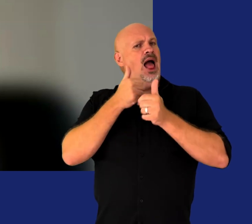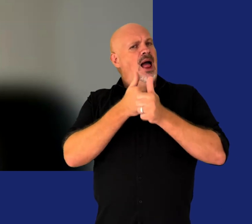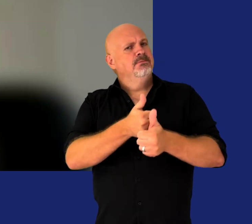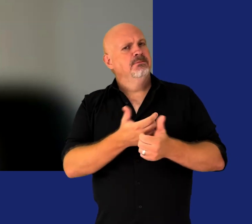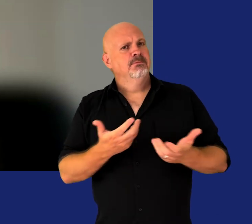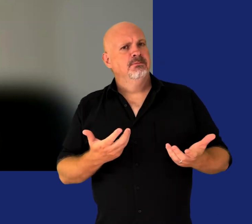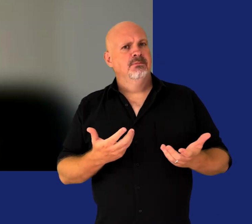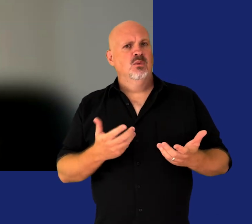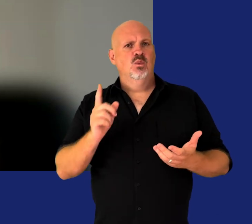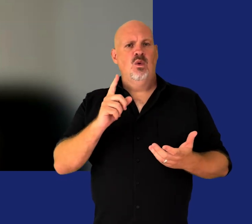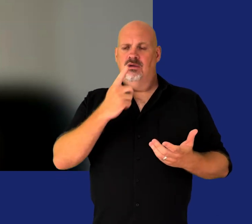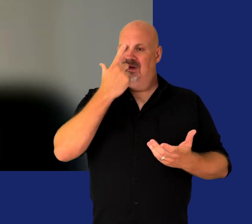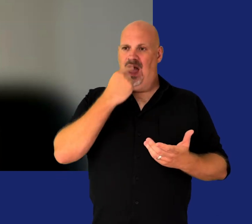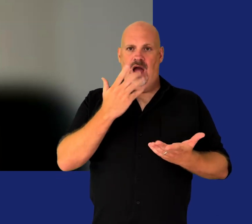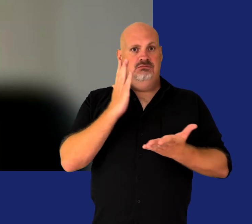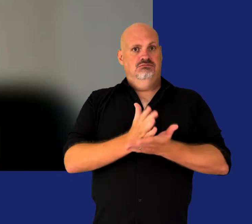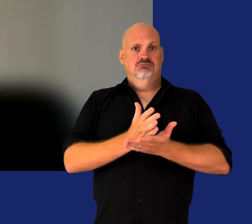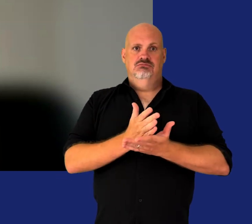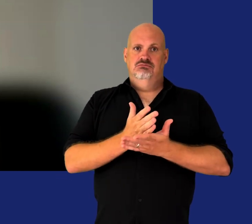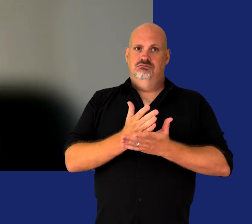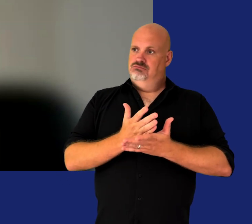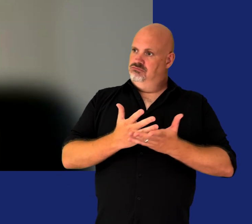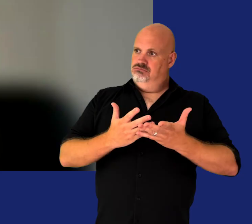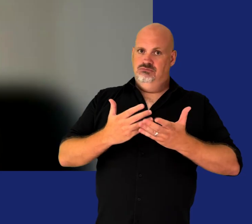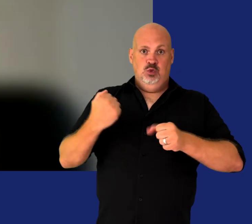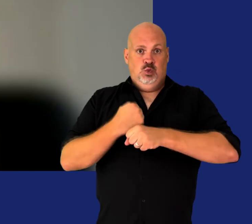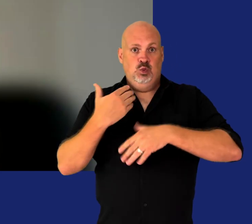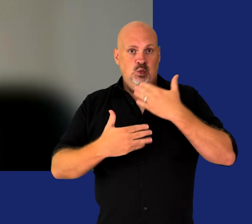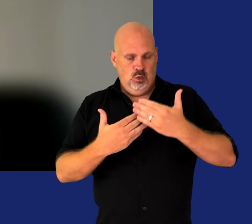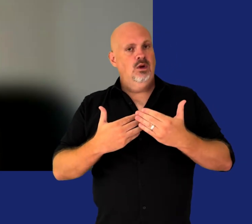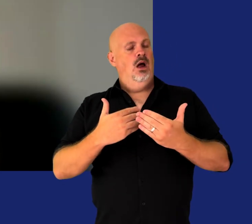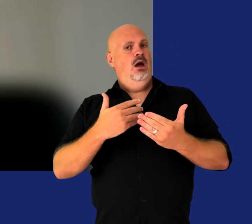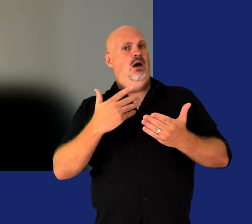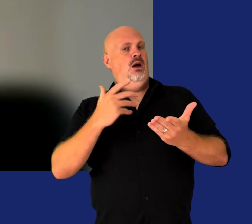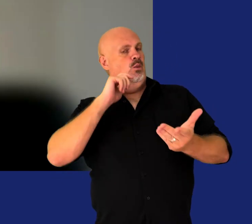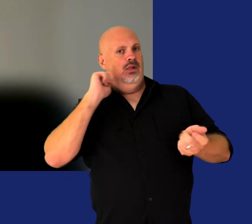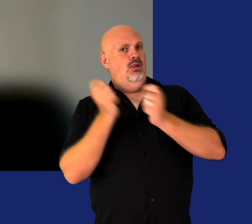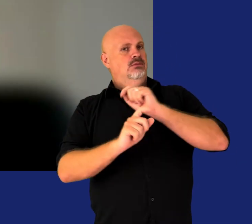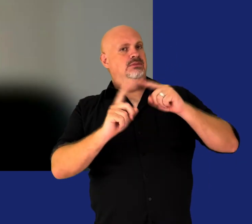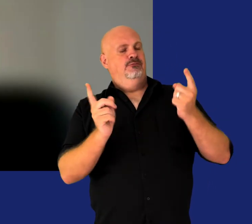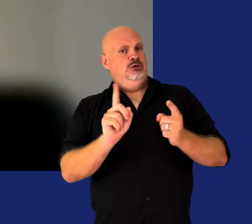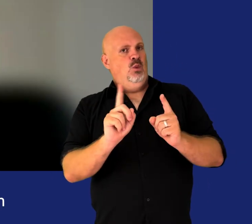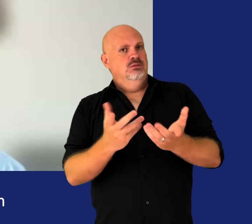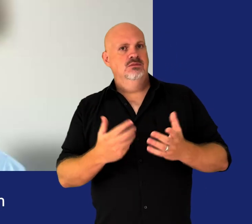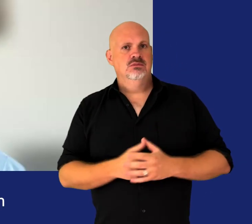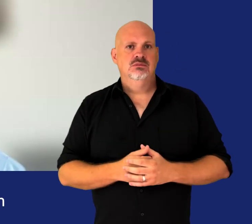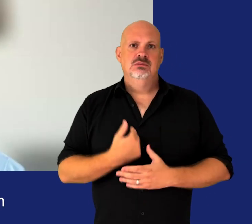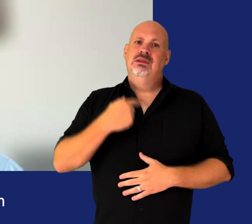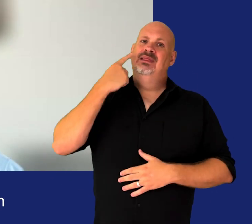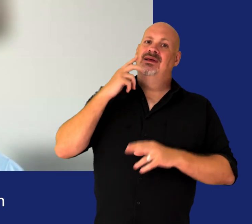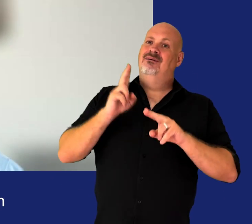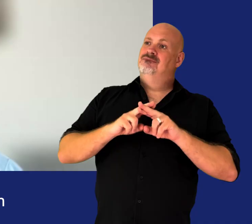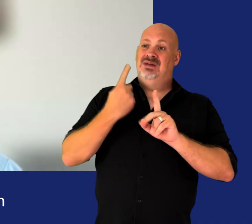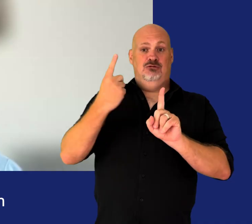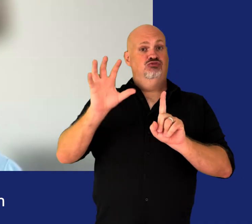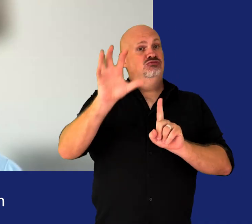would help? What would be put into practice that would really make a big difference to you? I think if